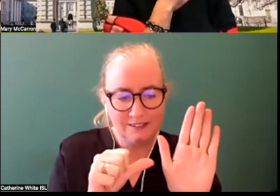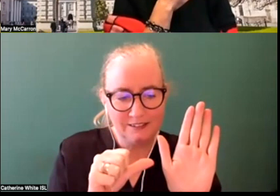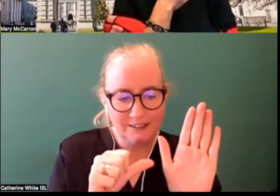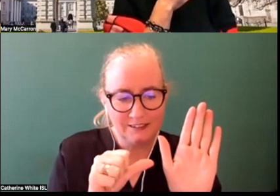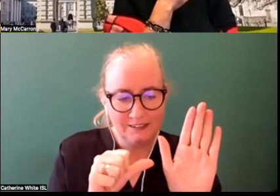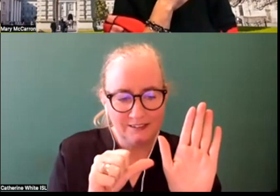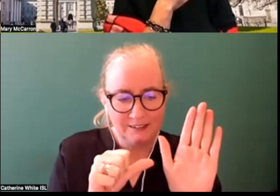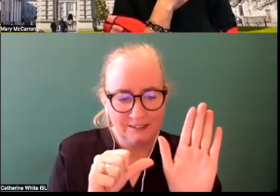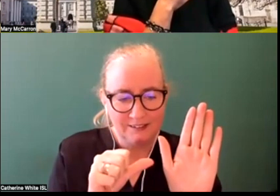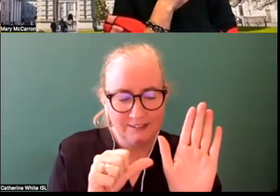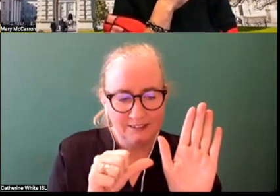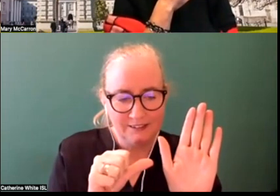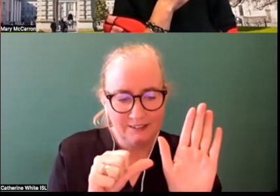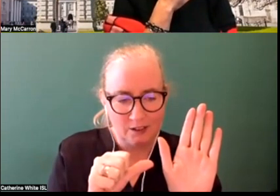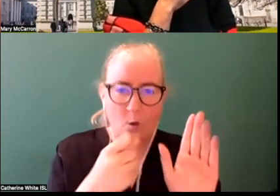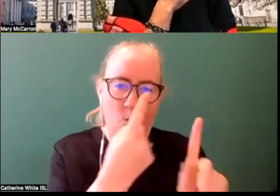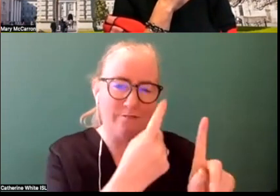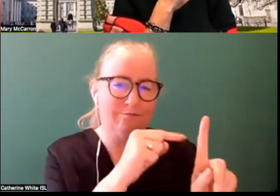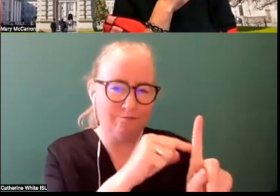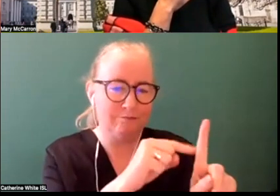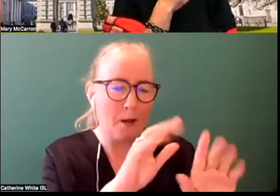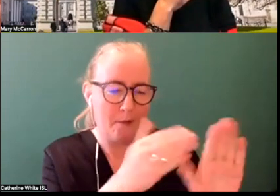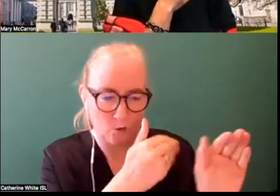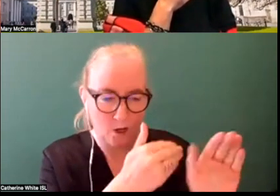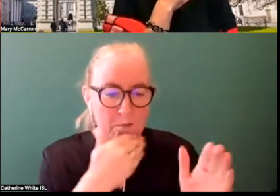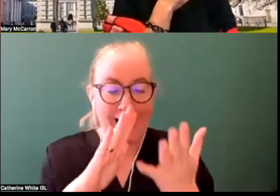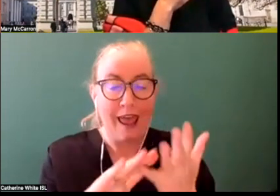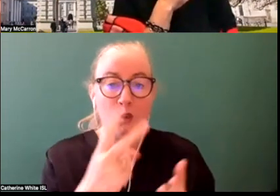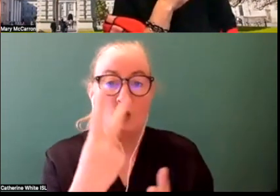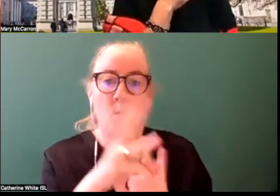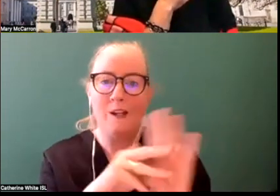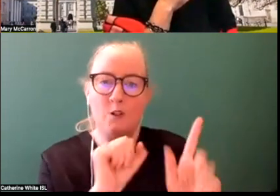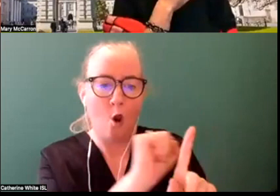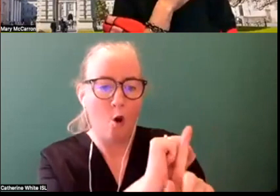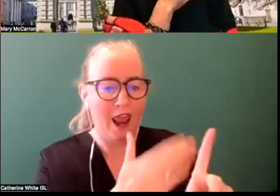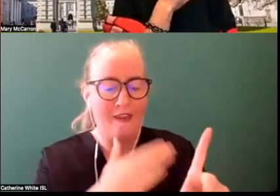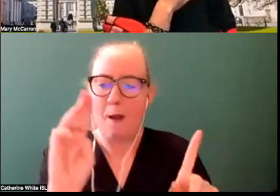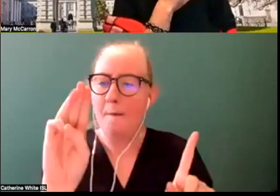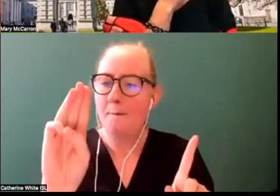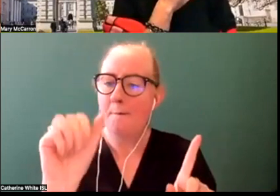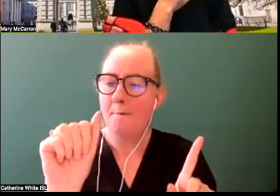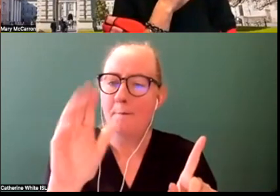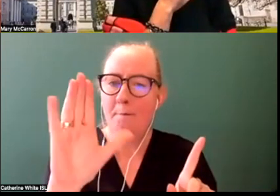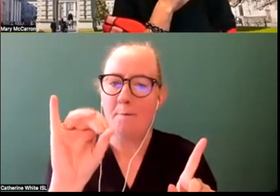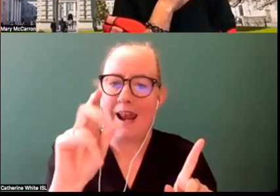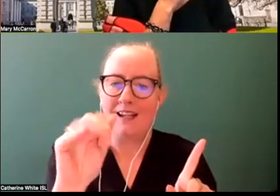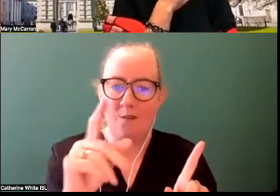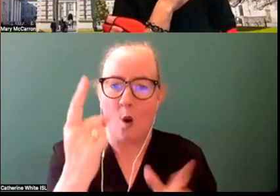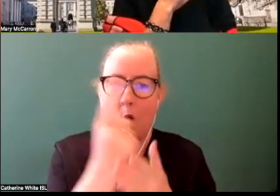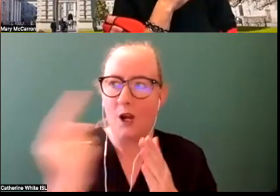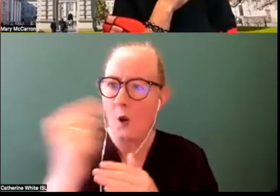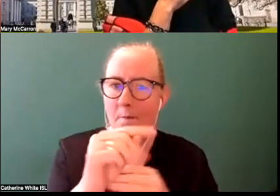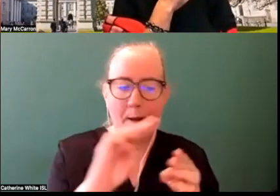passed away, but for the last 2 weeks of her life, palliative would only come from Monday